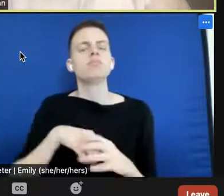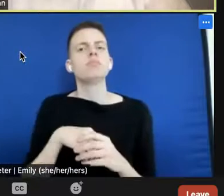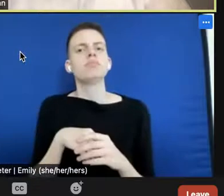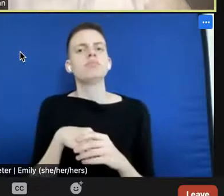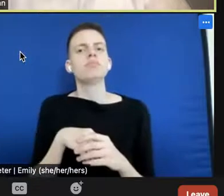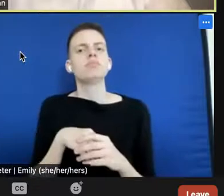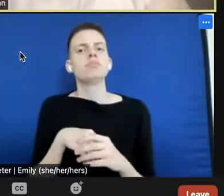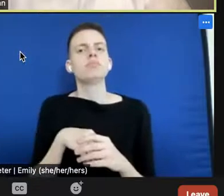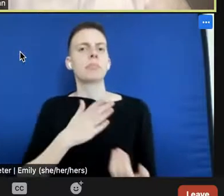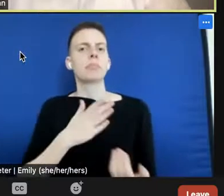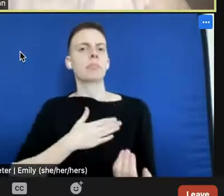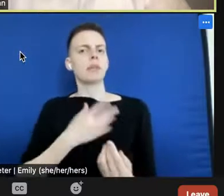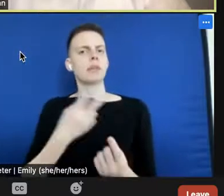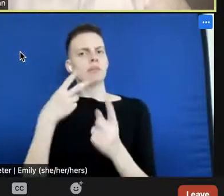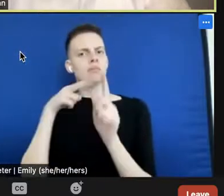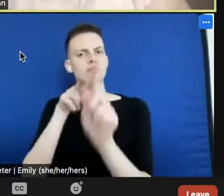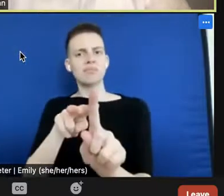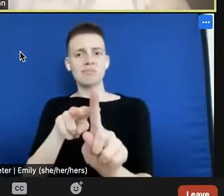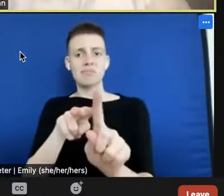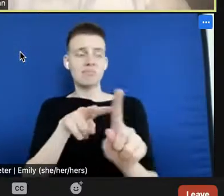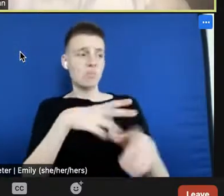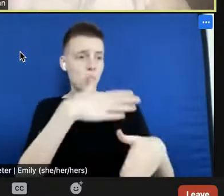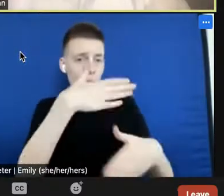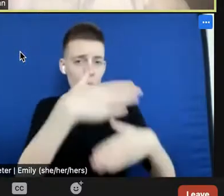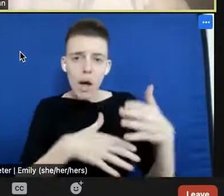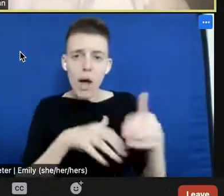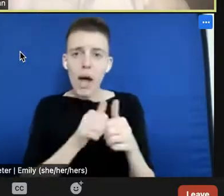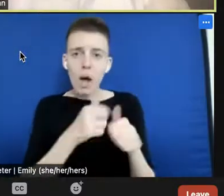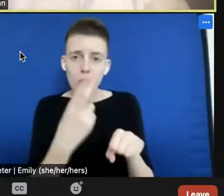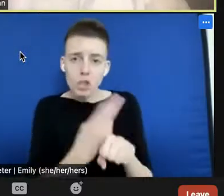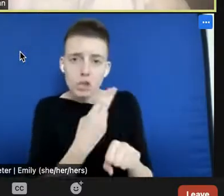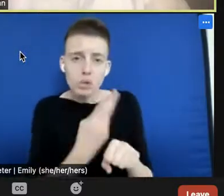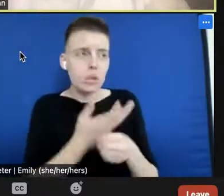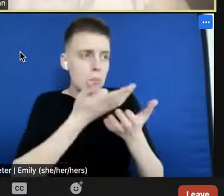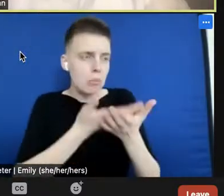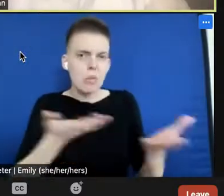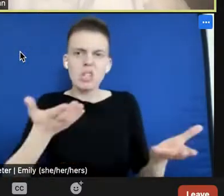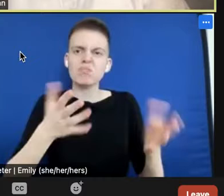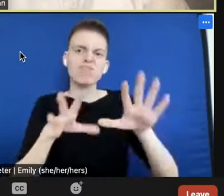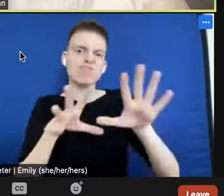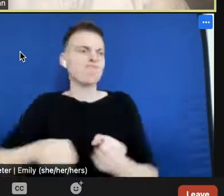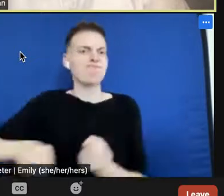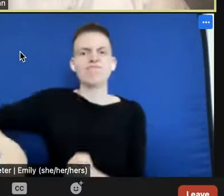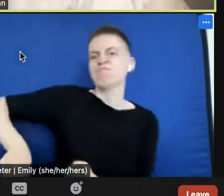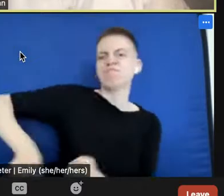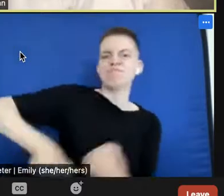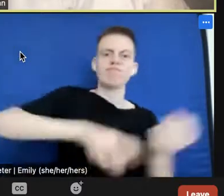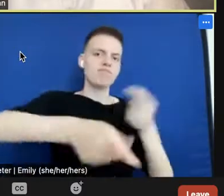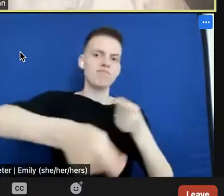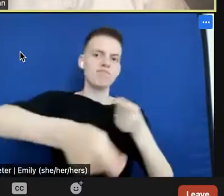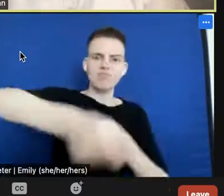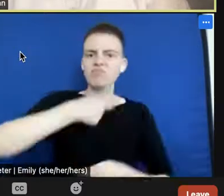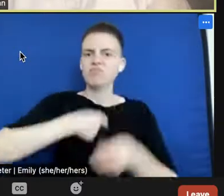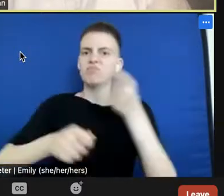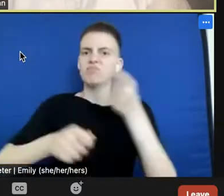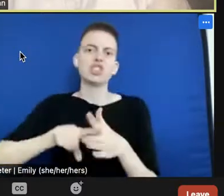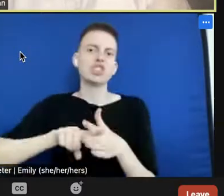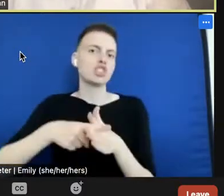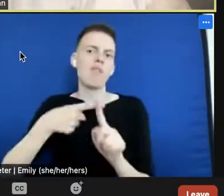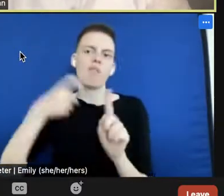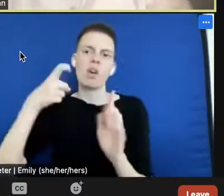to upend this entire process and start over for kids with CVI, instead of trying to always take what we think works for